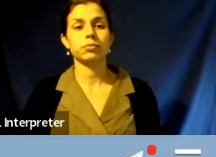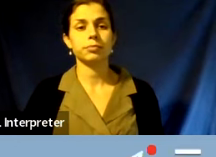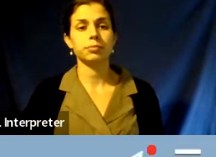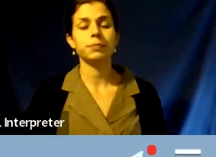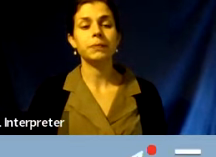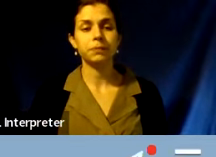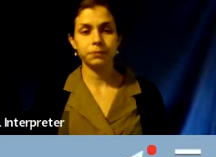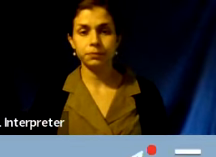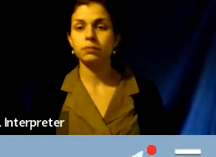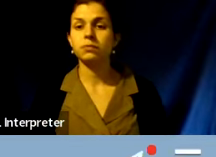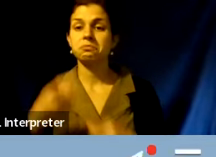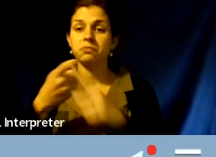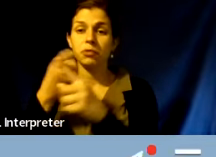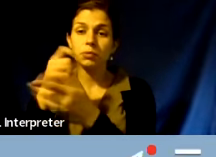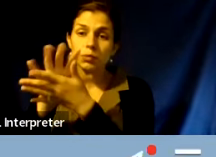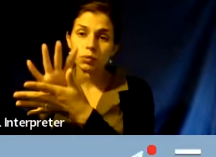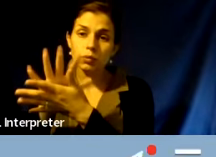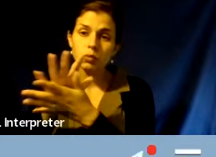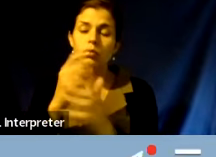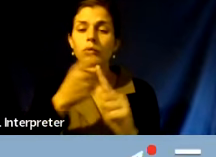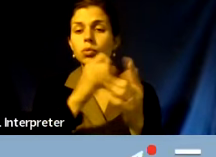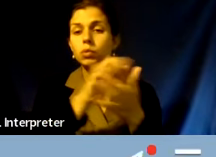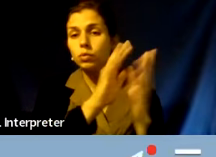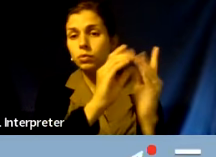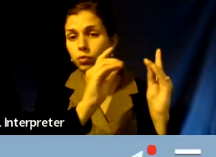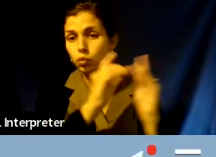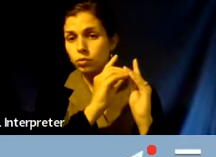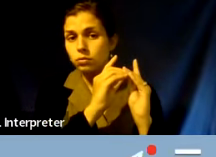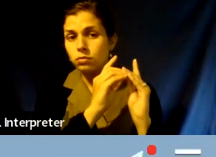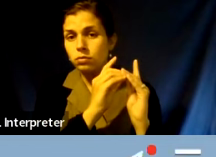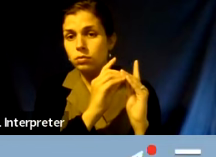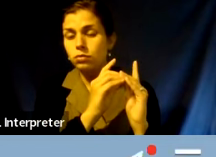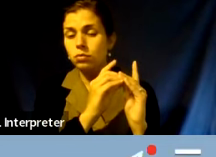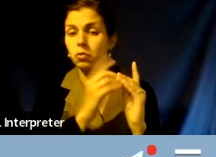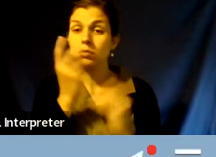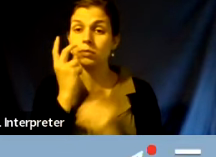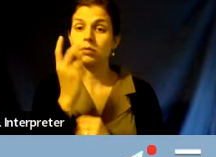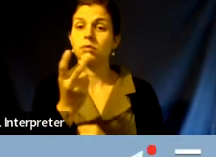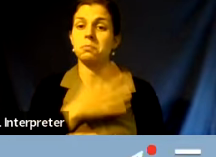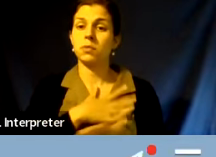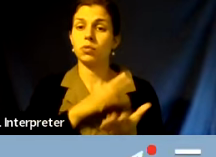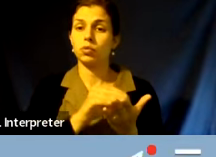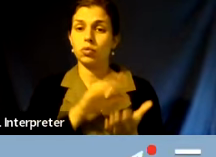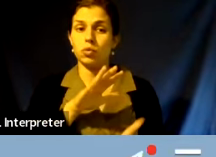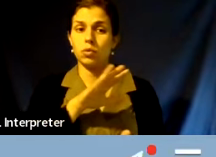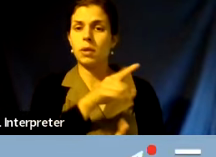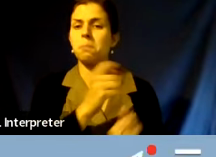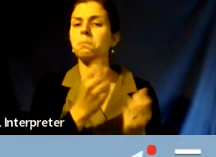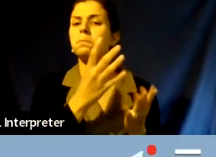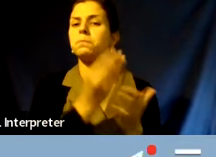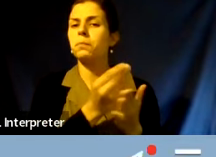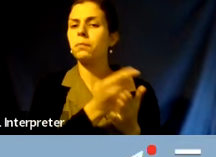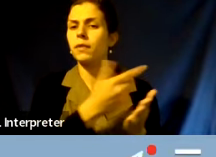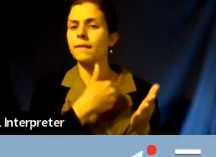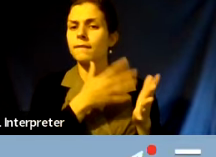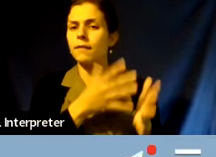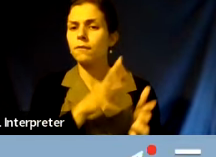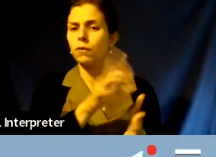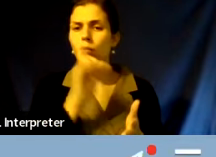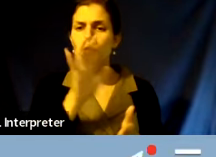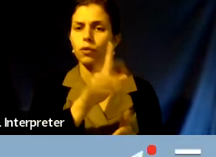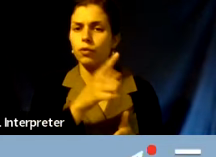different information, such as my students' balance in their food service account, additional